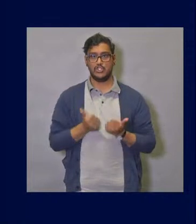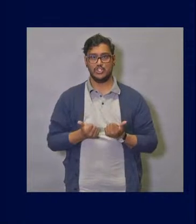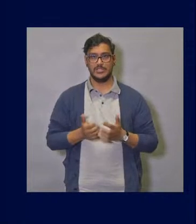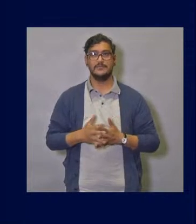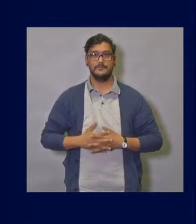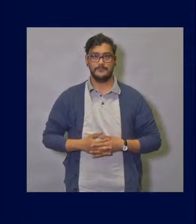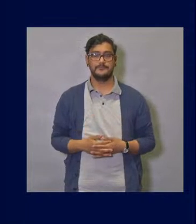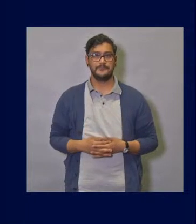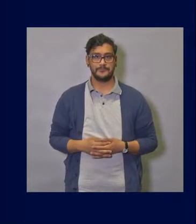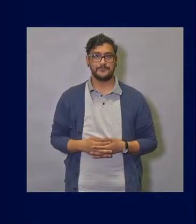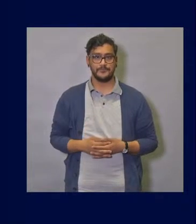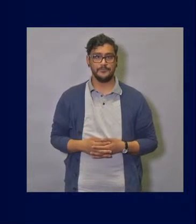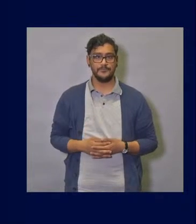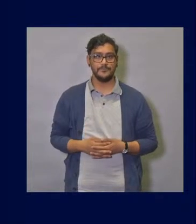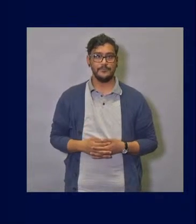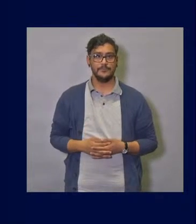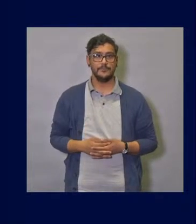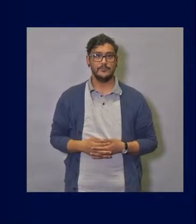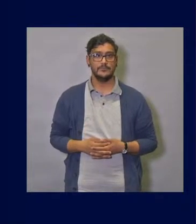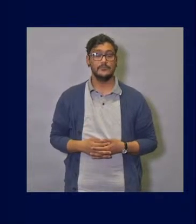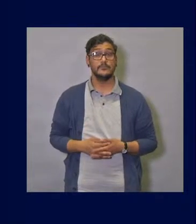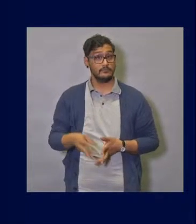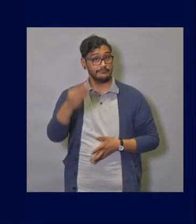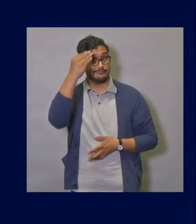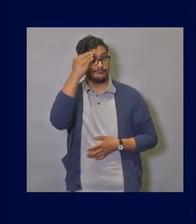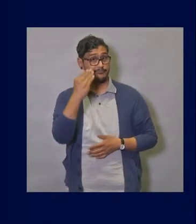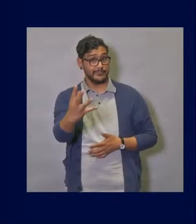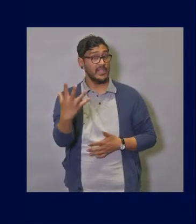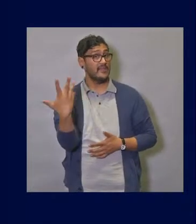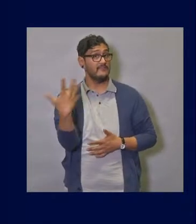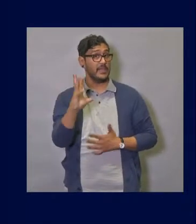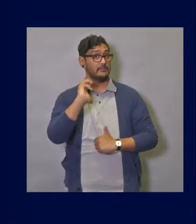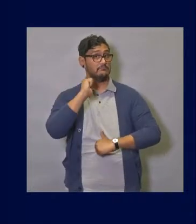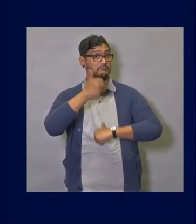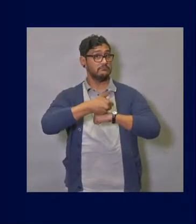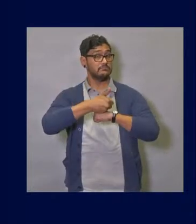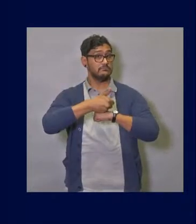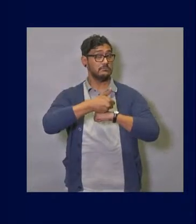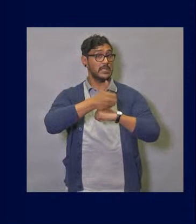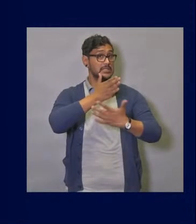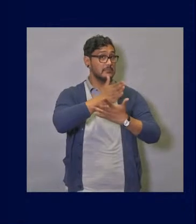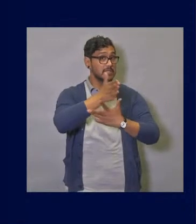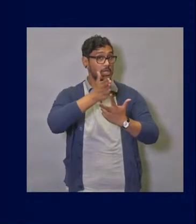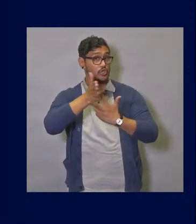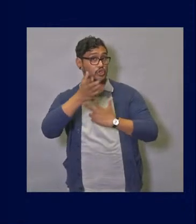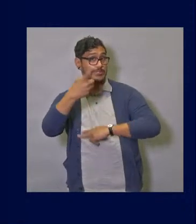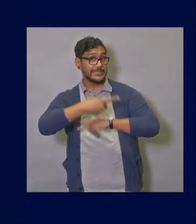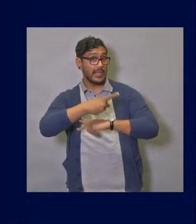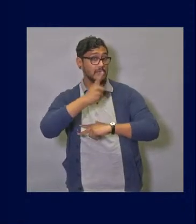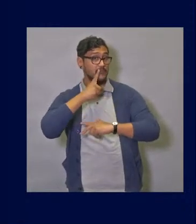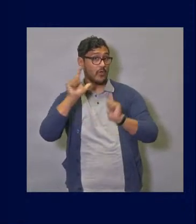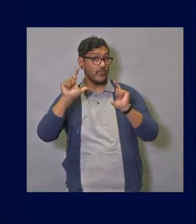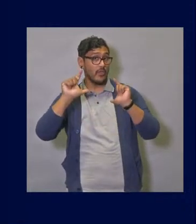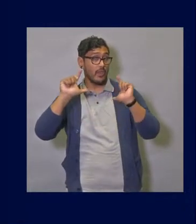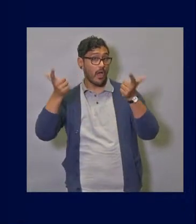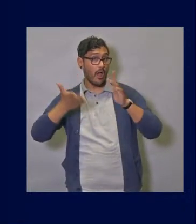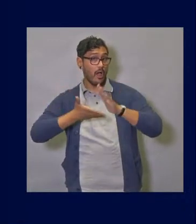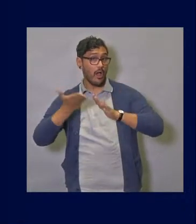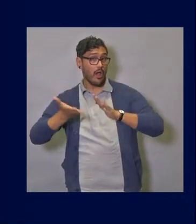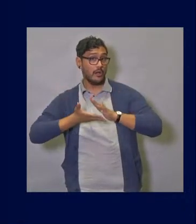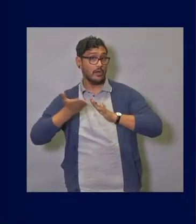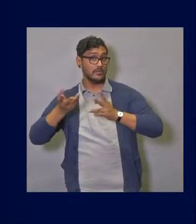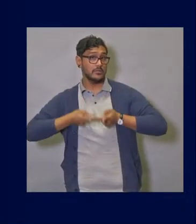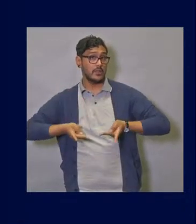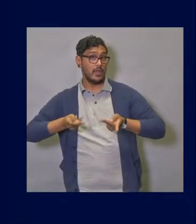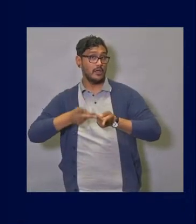slide. I do want to note that we've scheduled sector-specific days at our large capacity sites for these newly